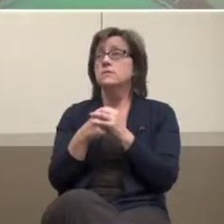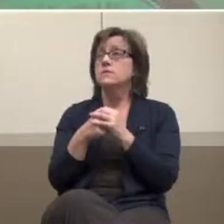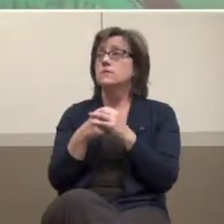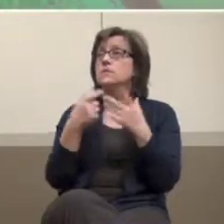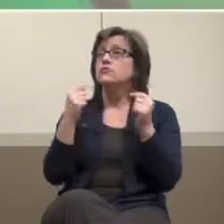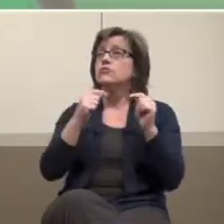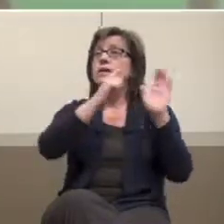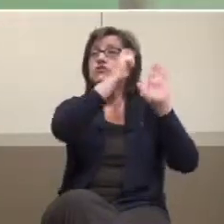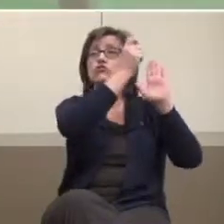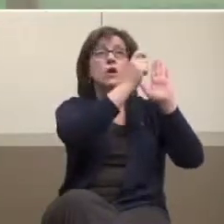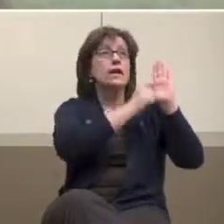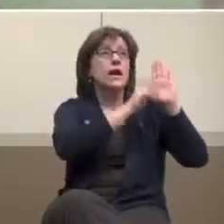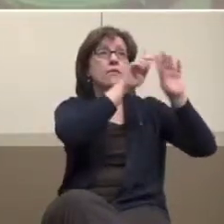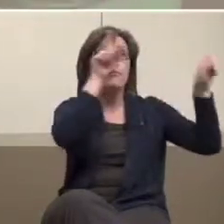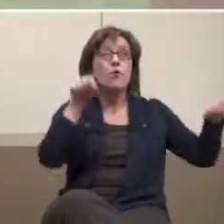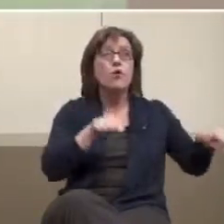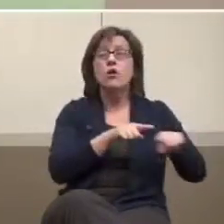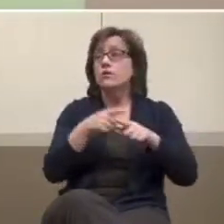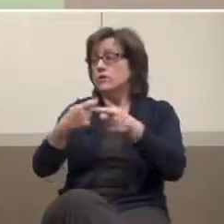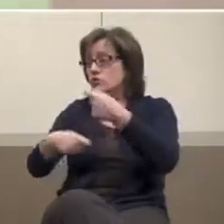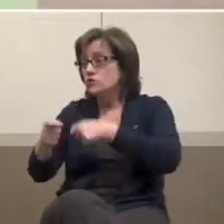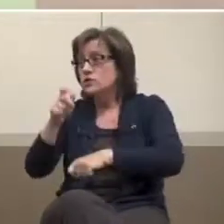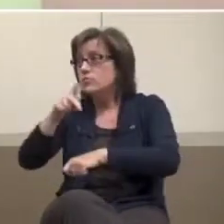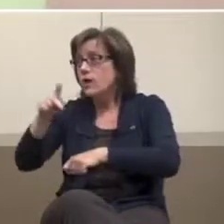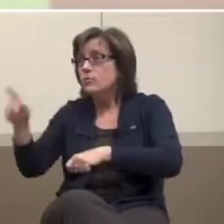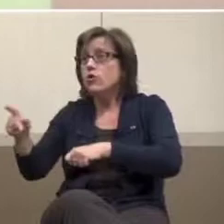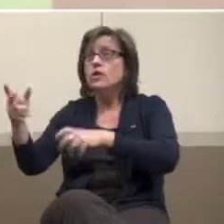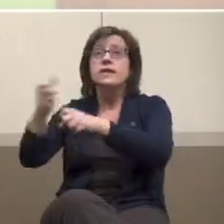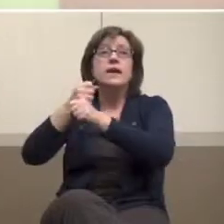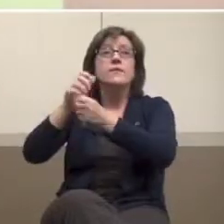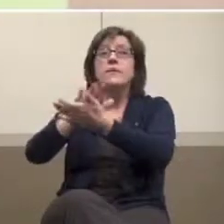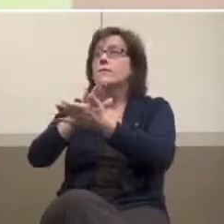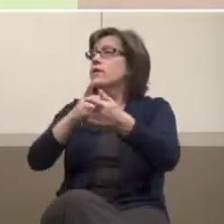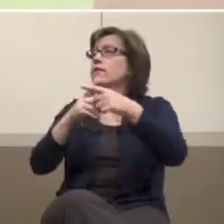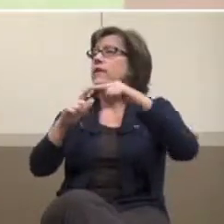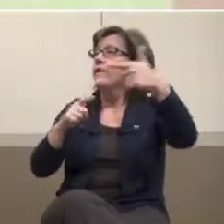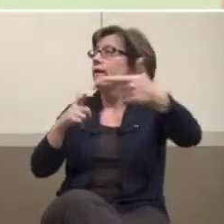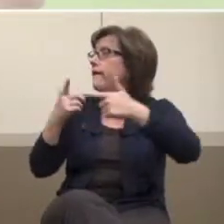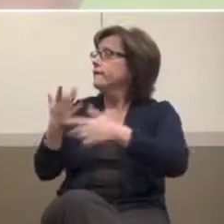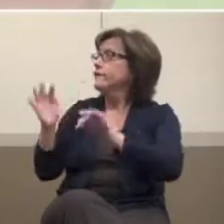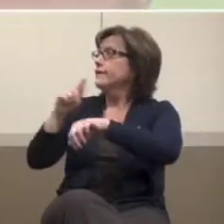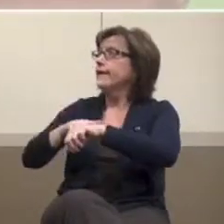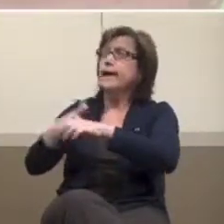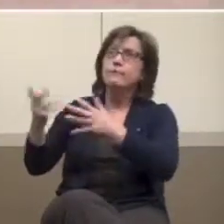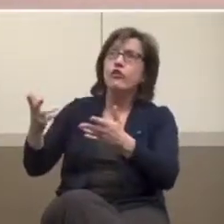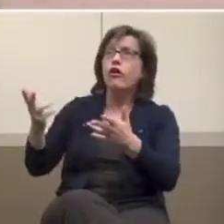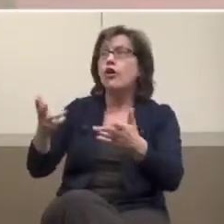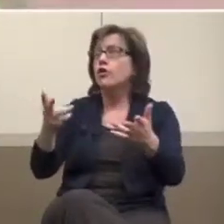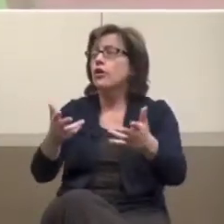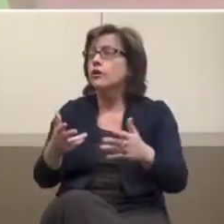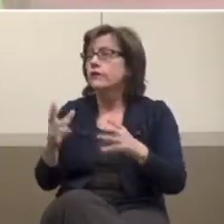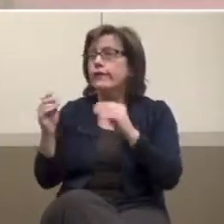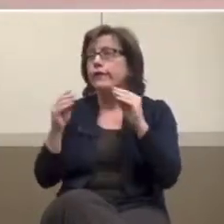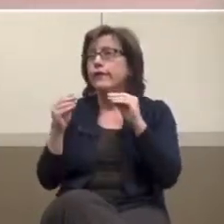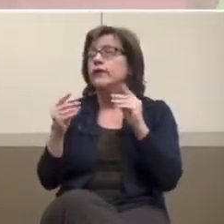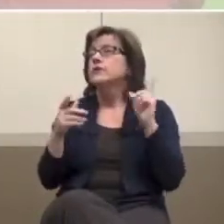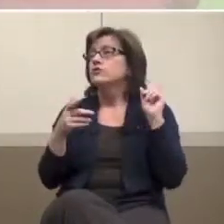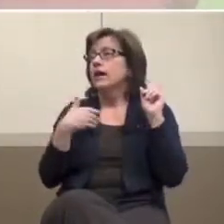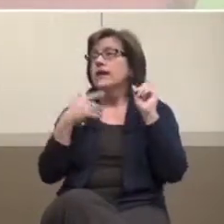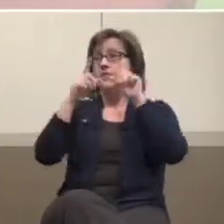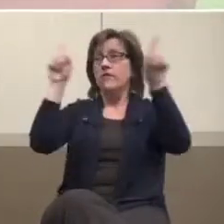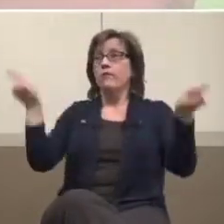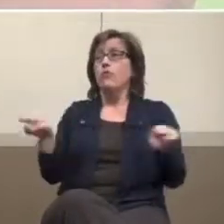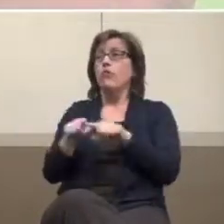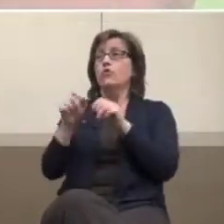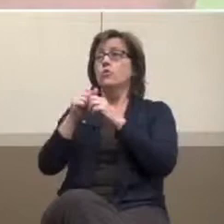switching the PowerPoint, I would just be getting a paper, and then it was like free time to talk. So I had these on my board with magnets. I think I have